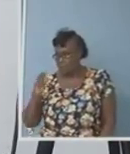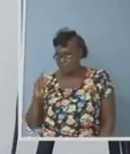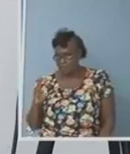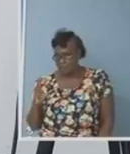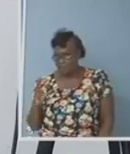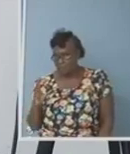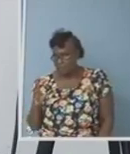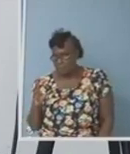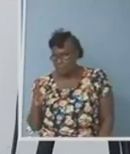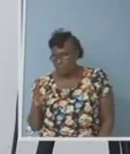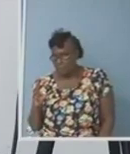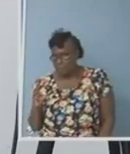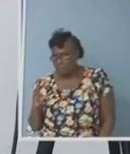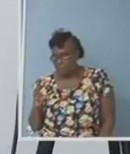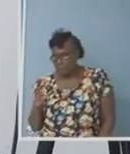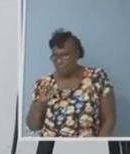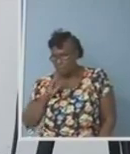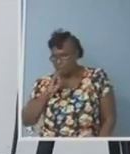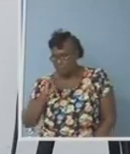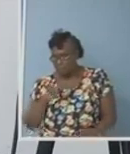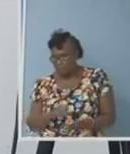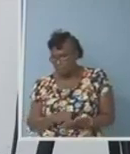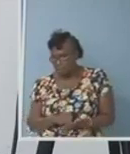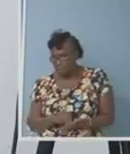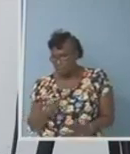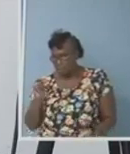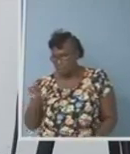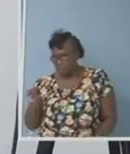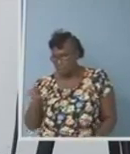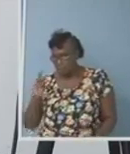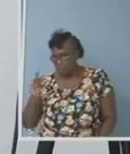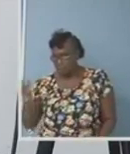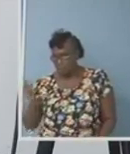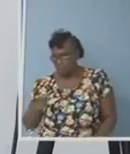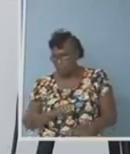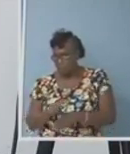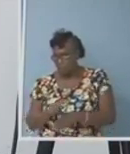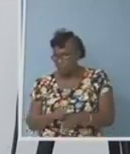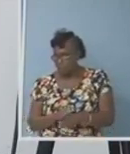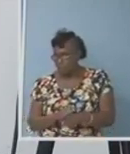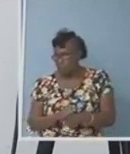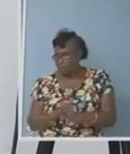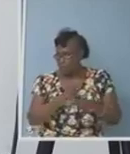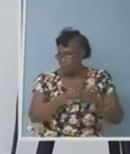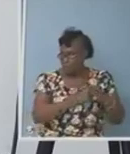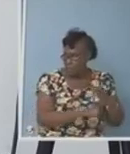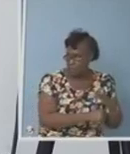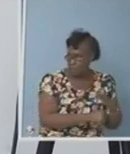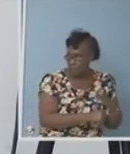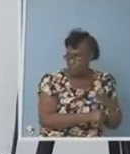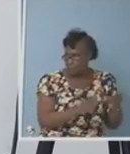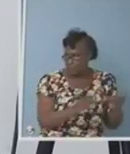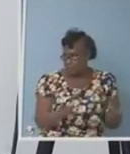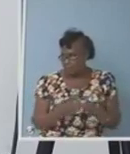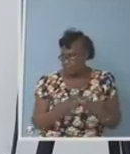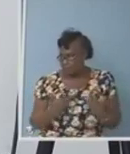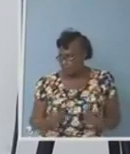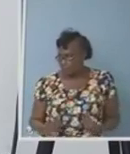it clarified. Is it that the geriatric ward would be used as an isolation facility now?